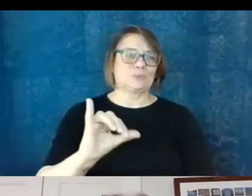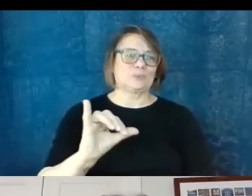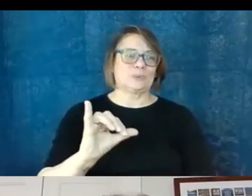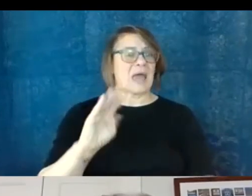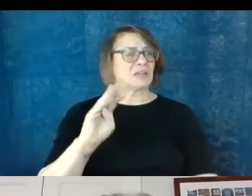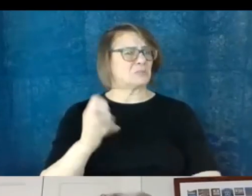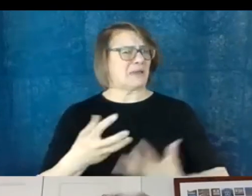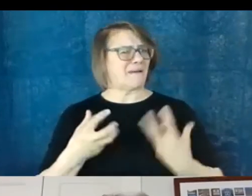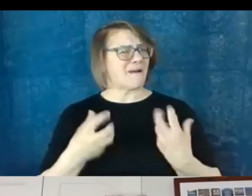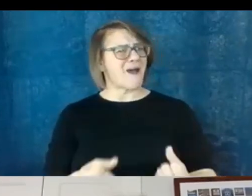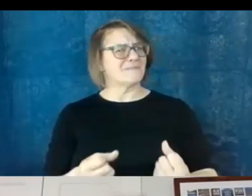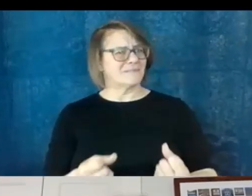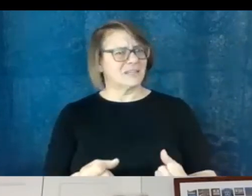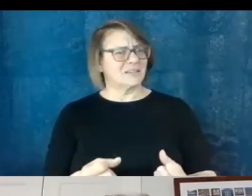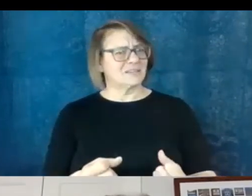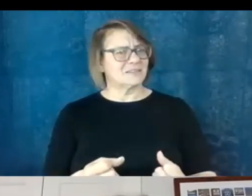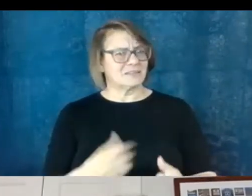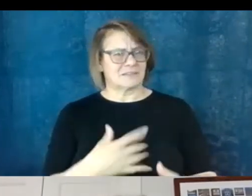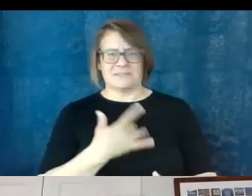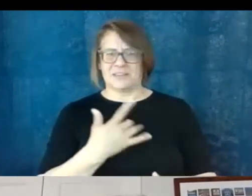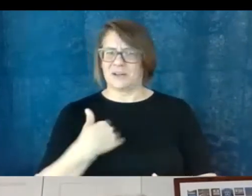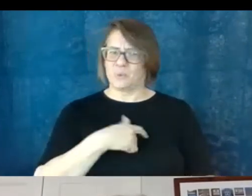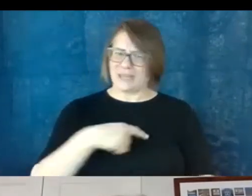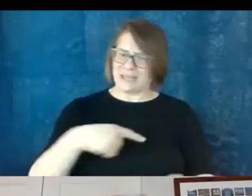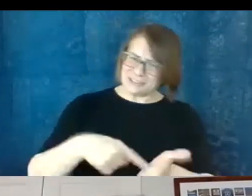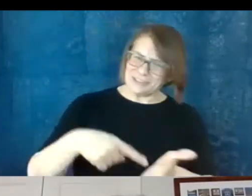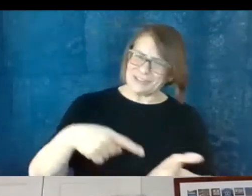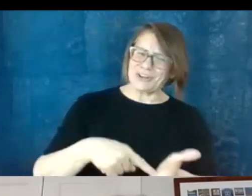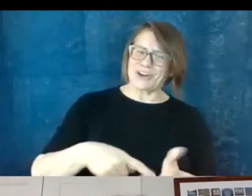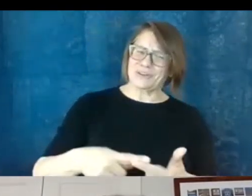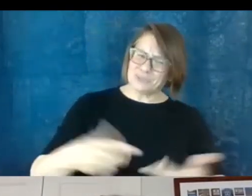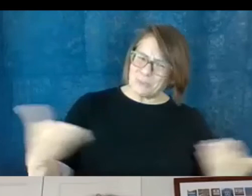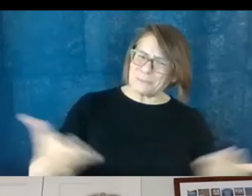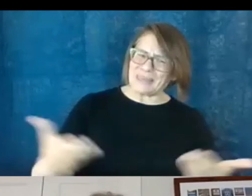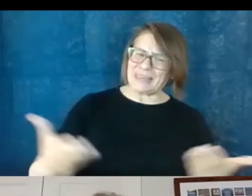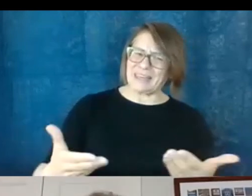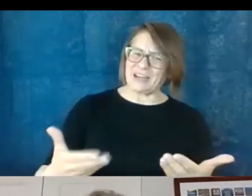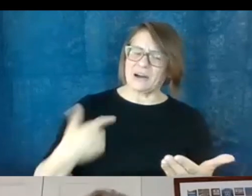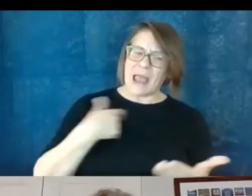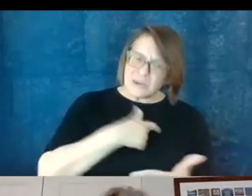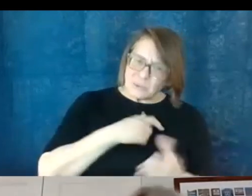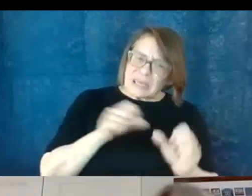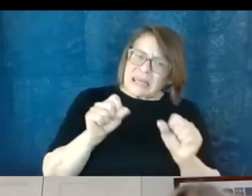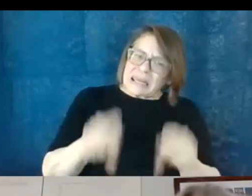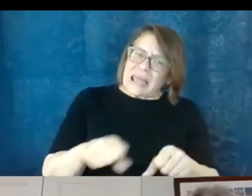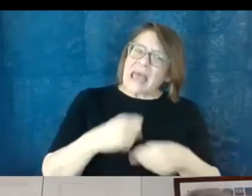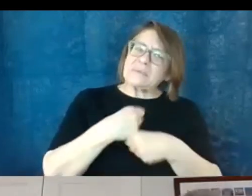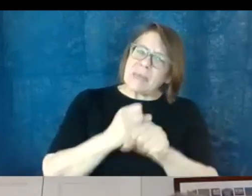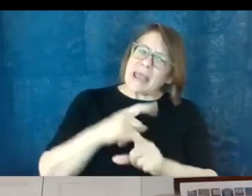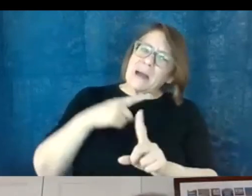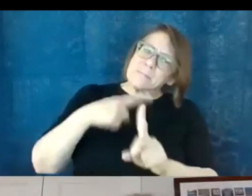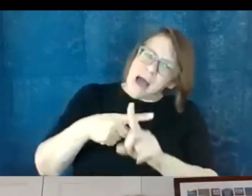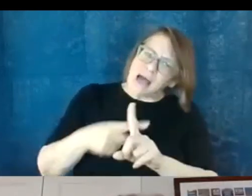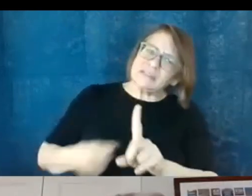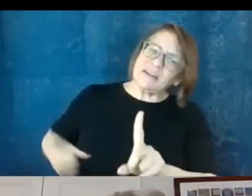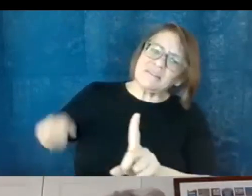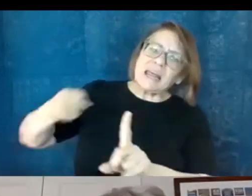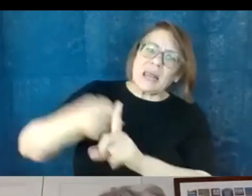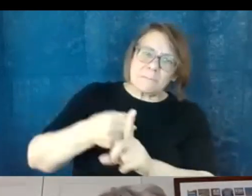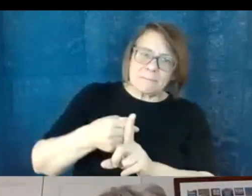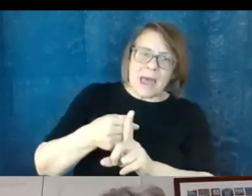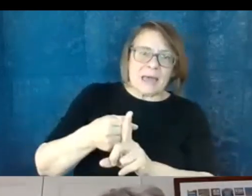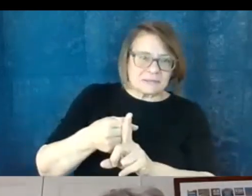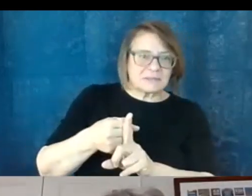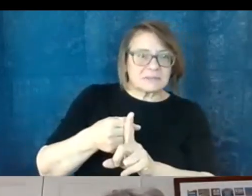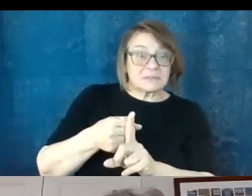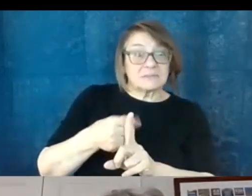and secure that we deserve to be here and that we can make a positive impact as well. And we